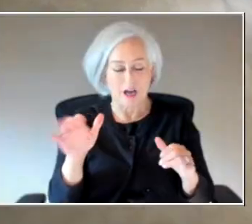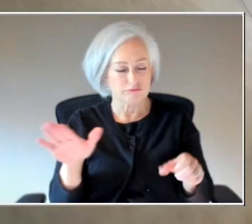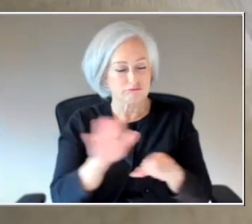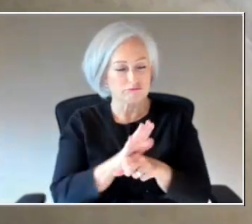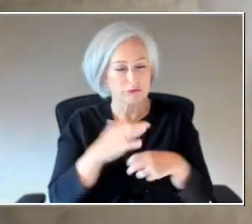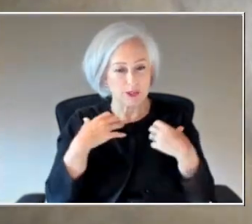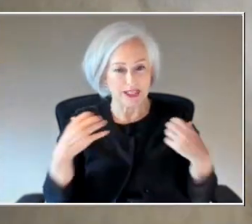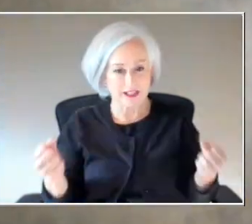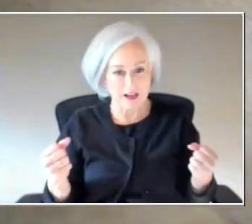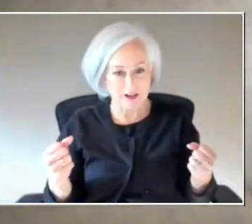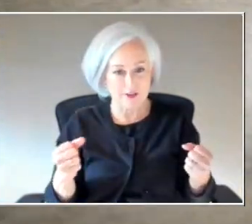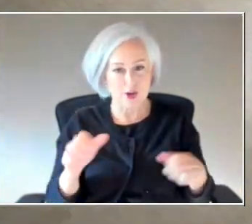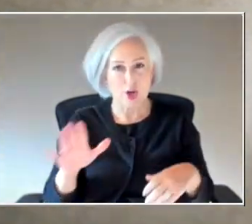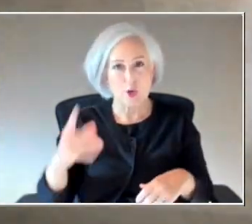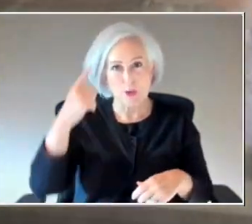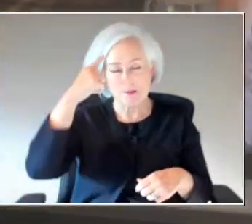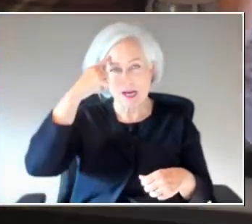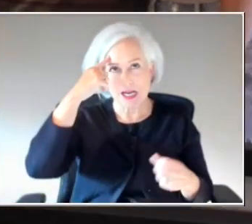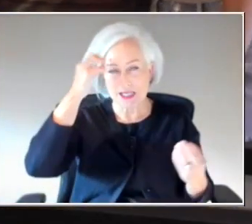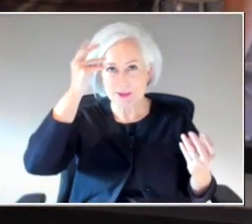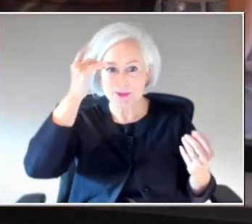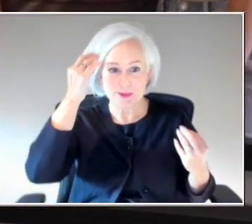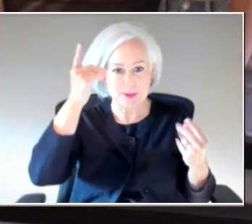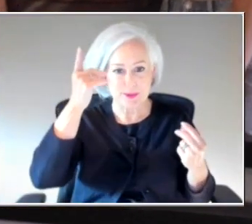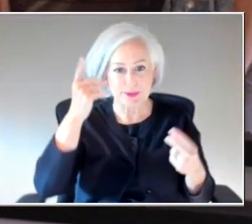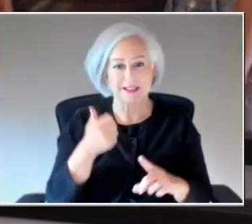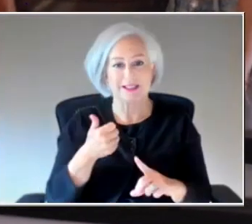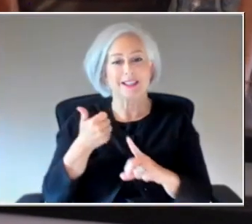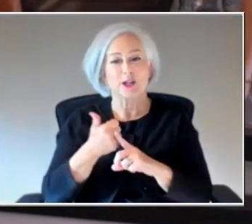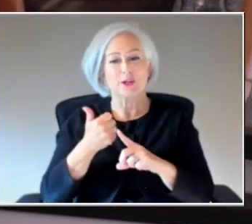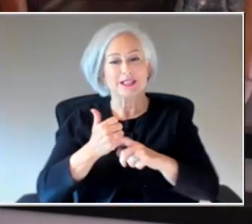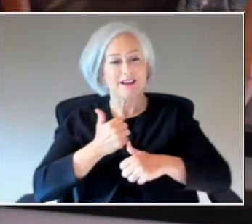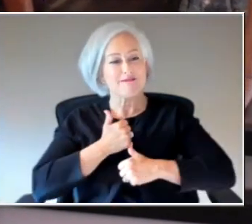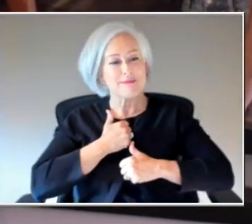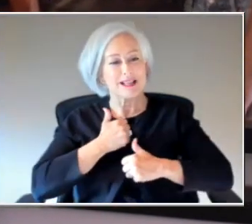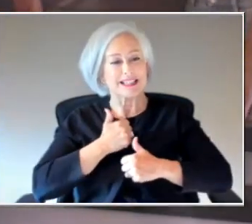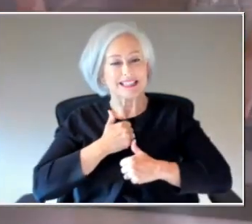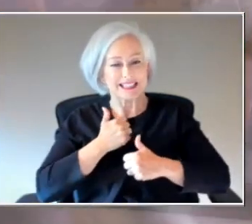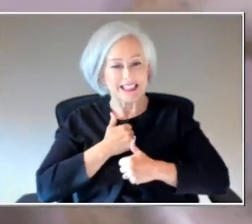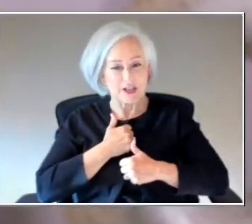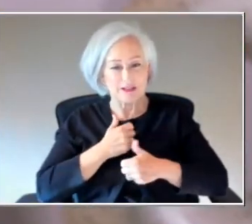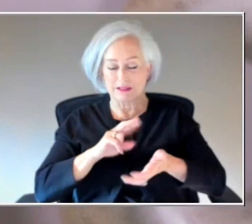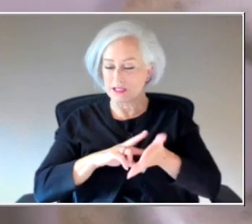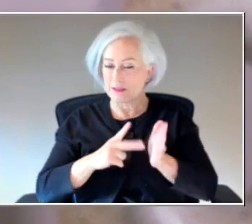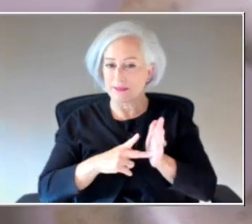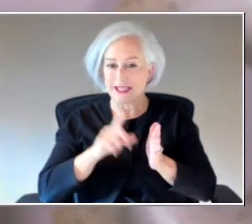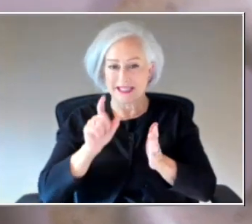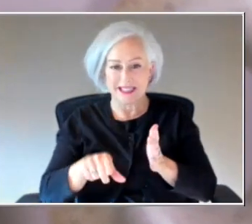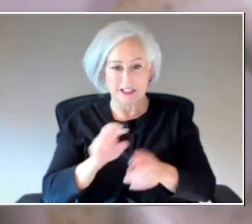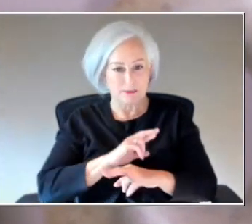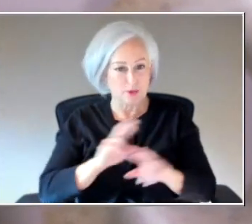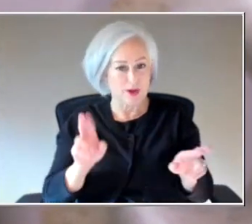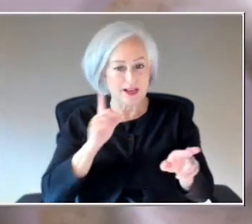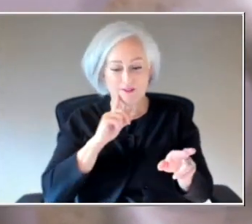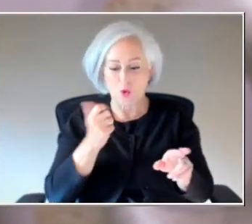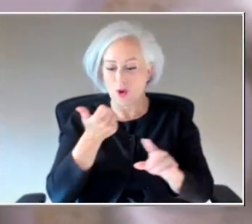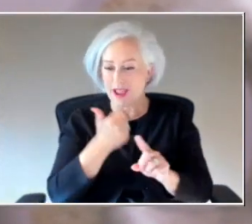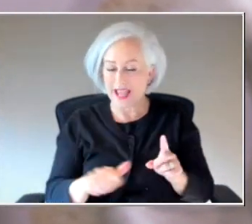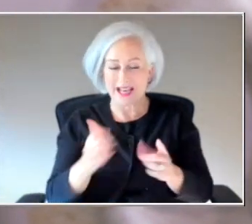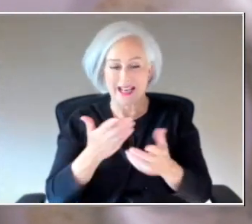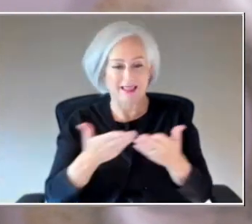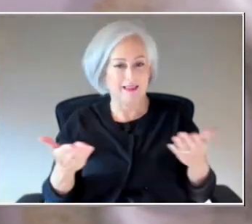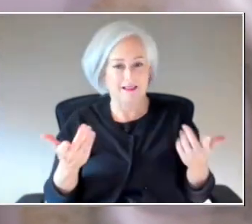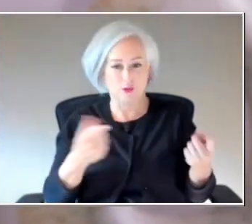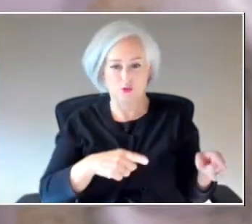wander. Being in the military, you always have to be ready for any side, and I would constantly think,